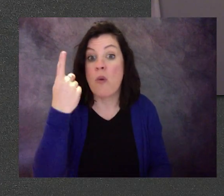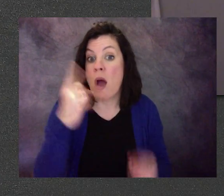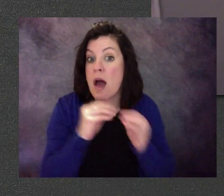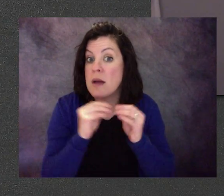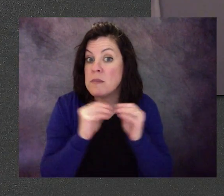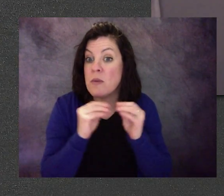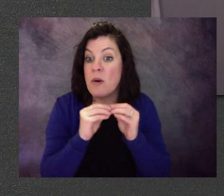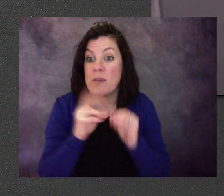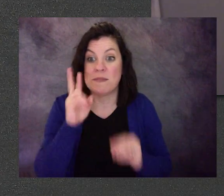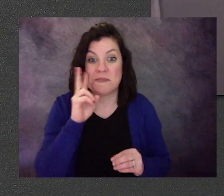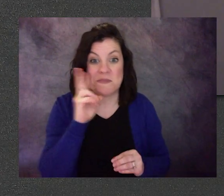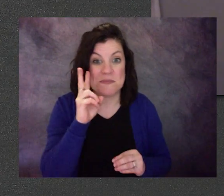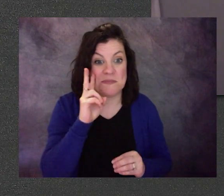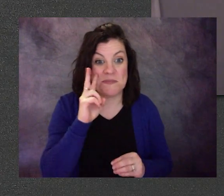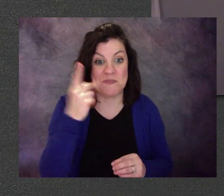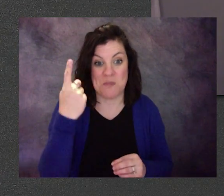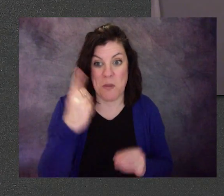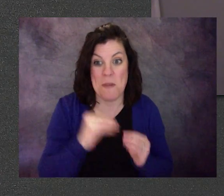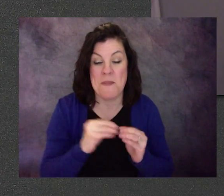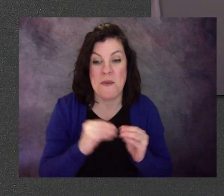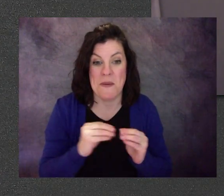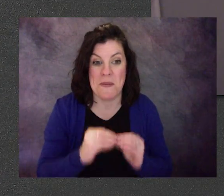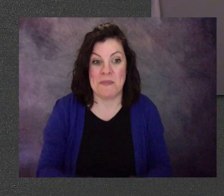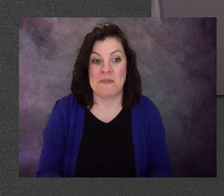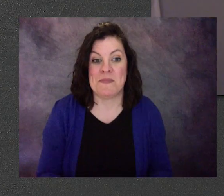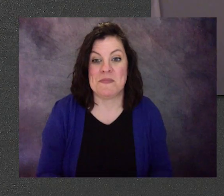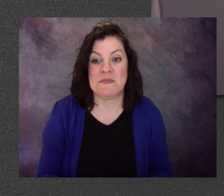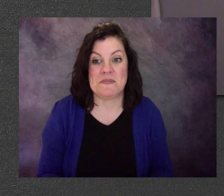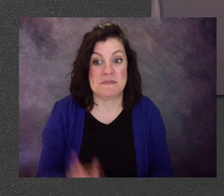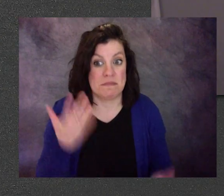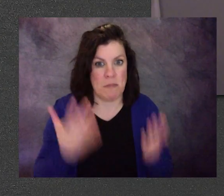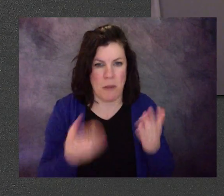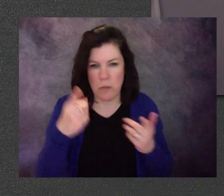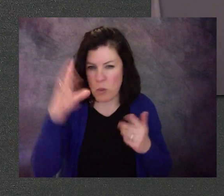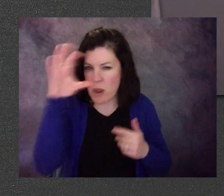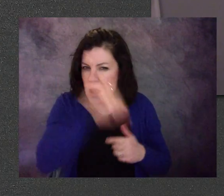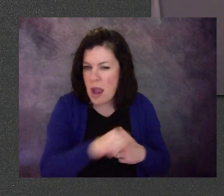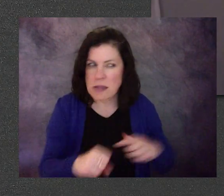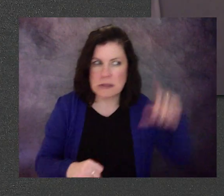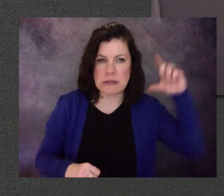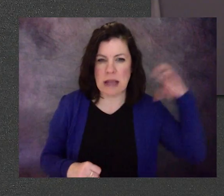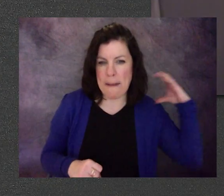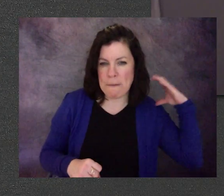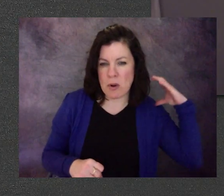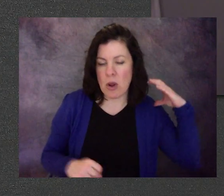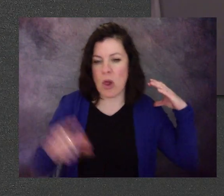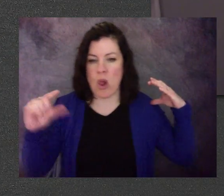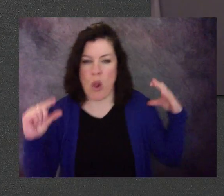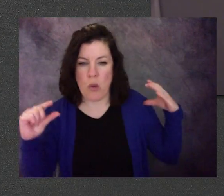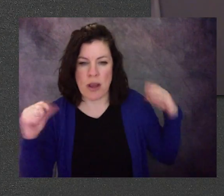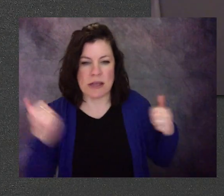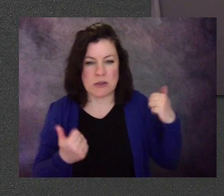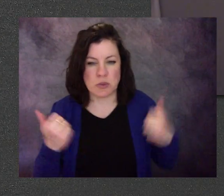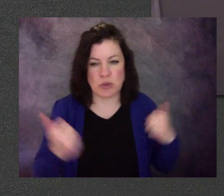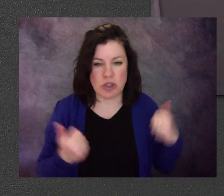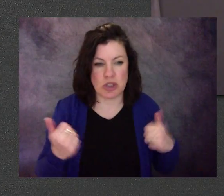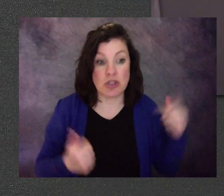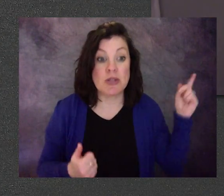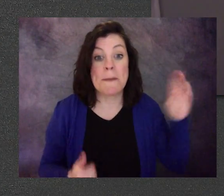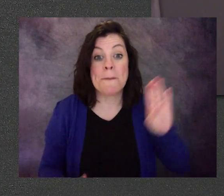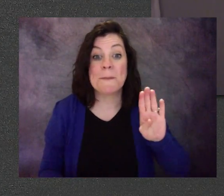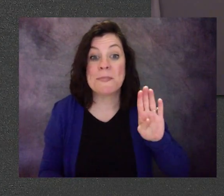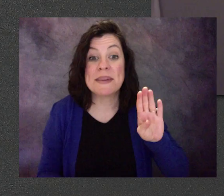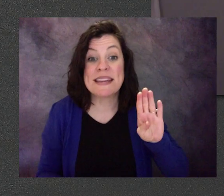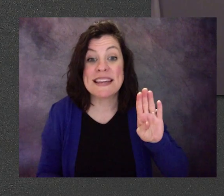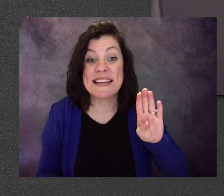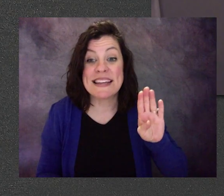more letter and I want to see if you can figure out if this is a capital or a lowercase letter. This is the letter B for